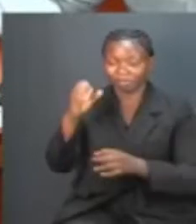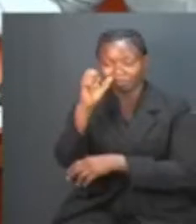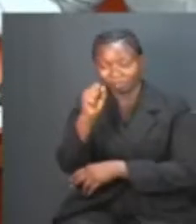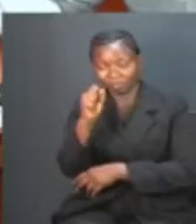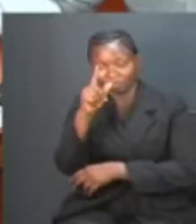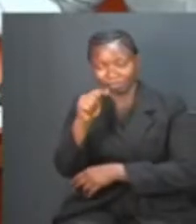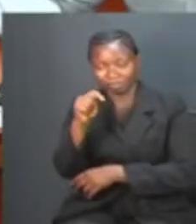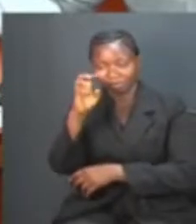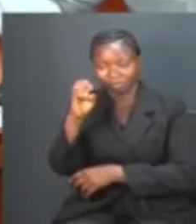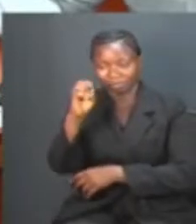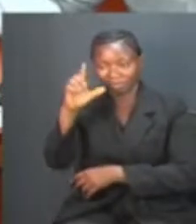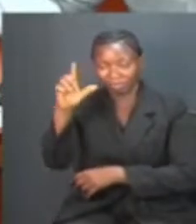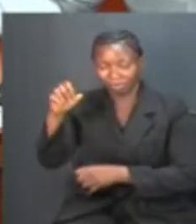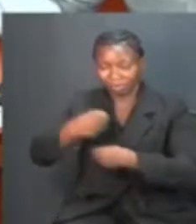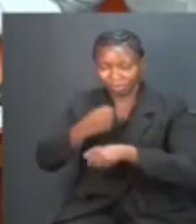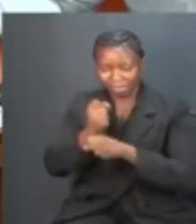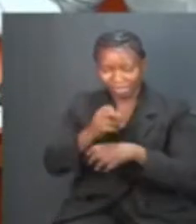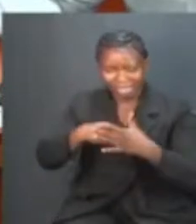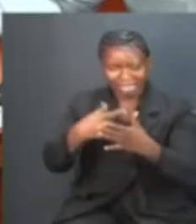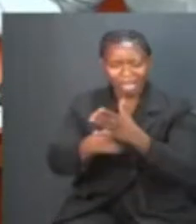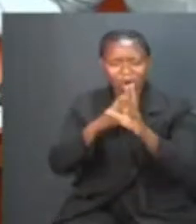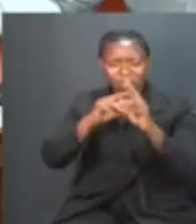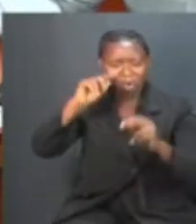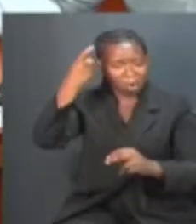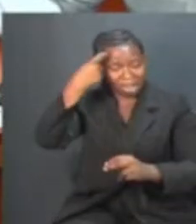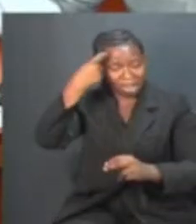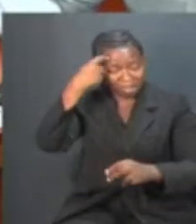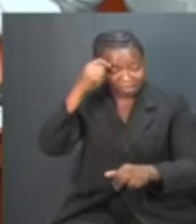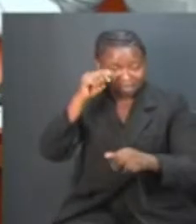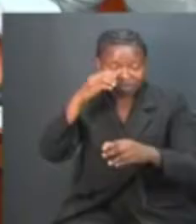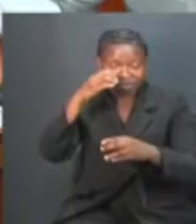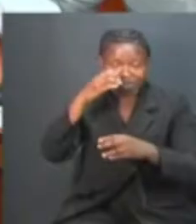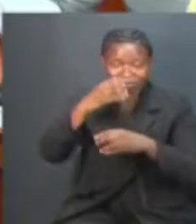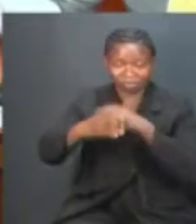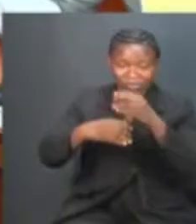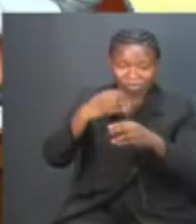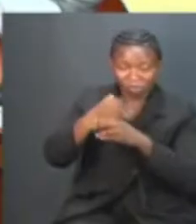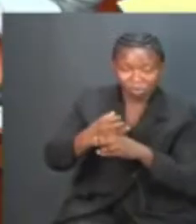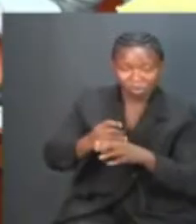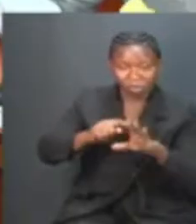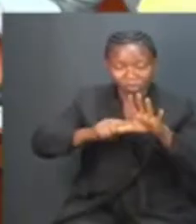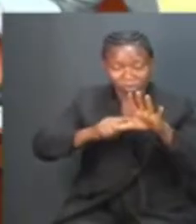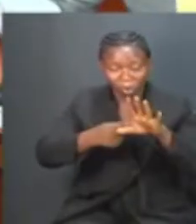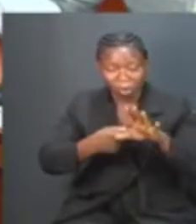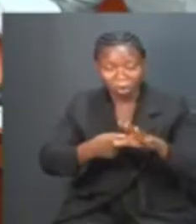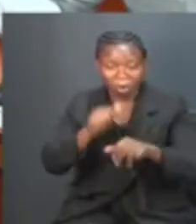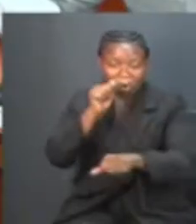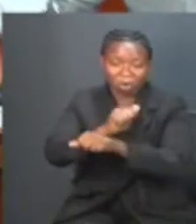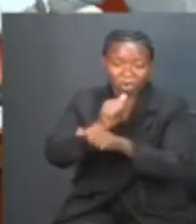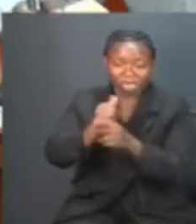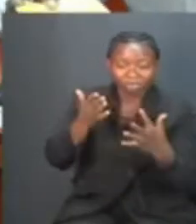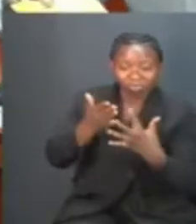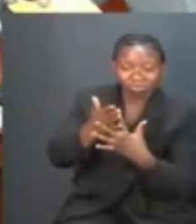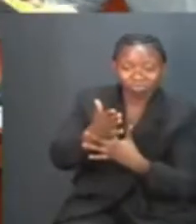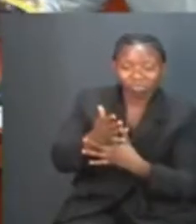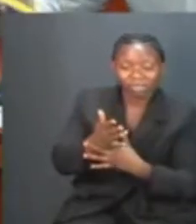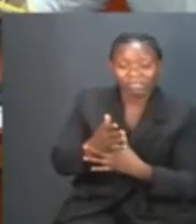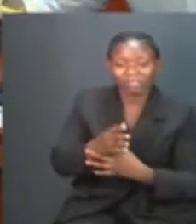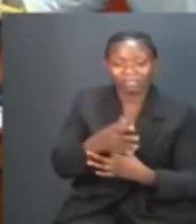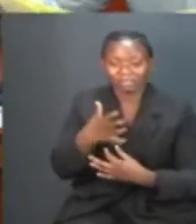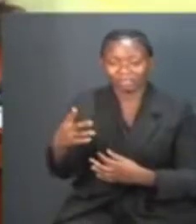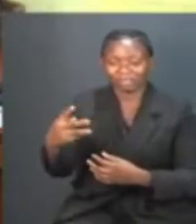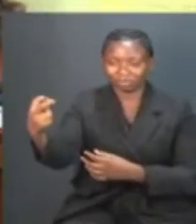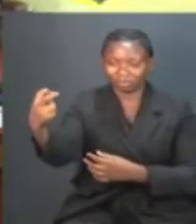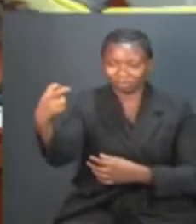in Ghana, no government contract should be executed using imported steels. No